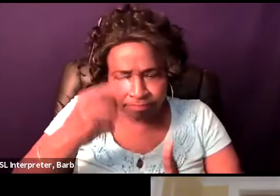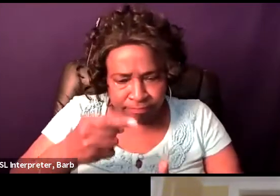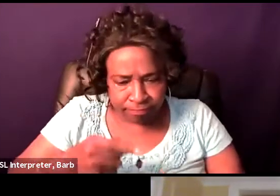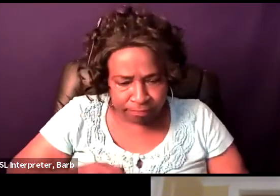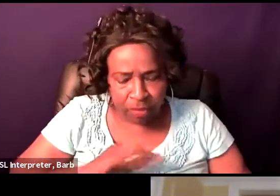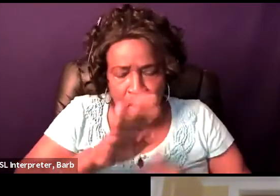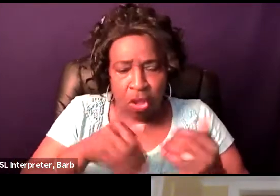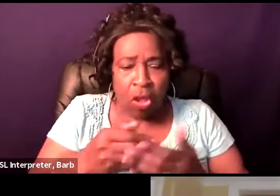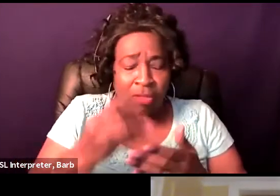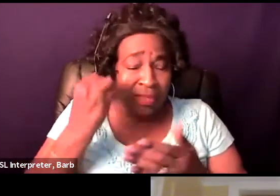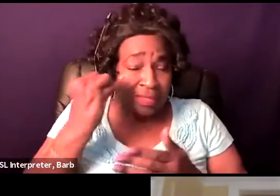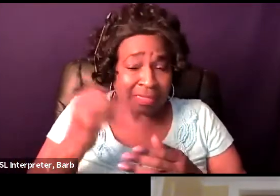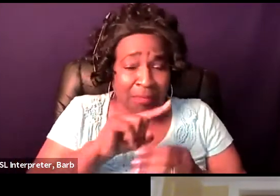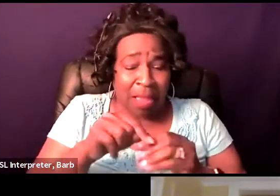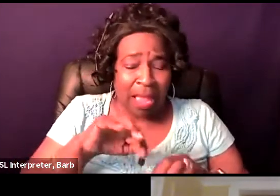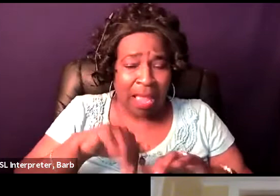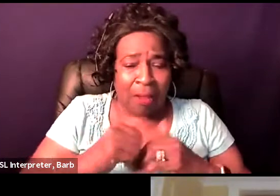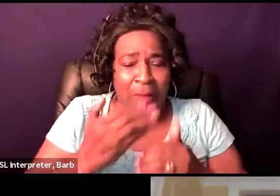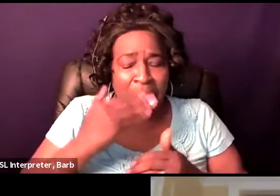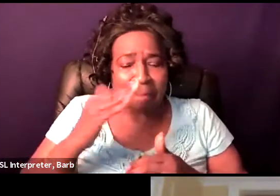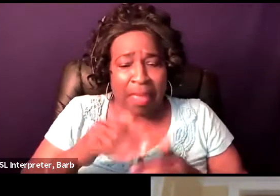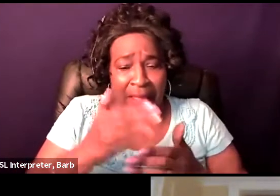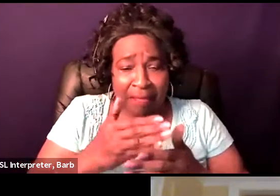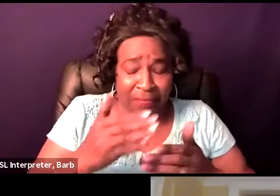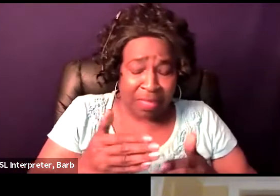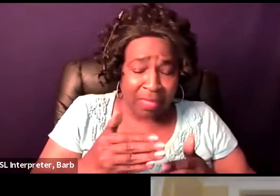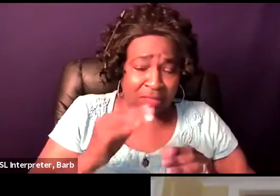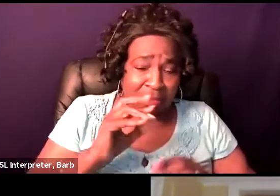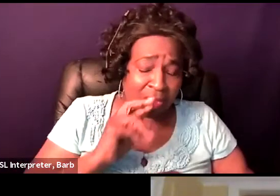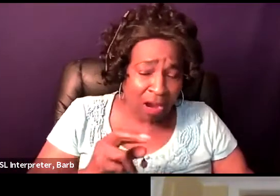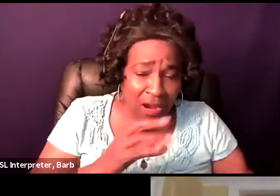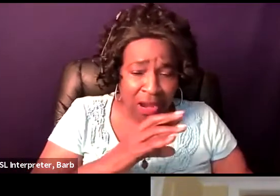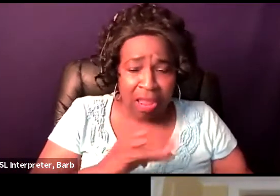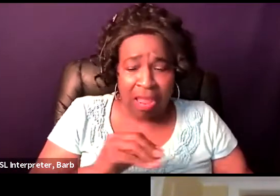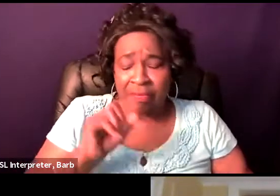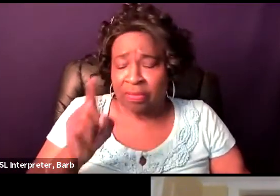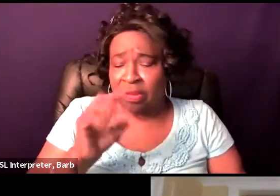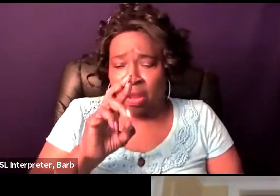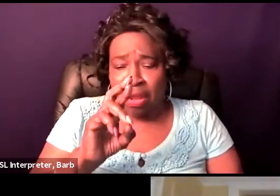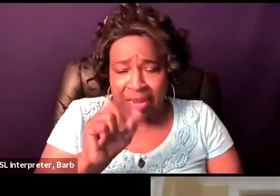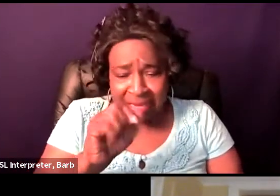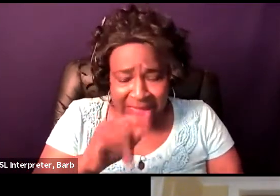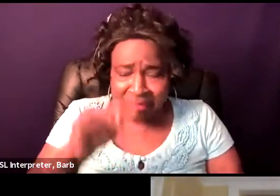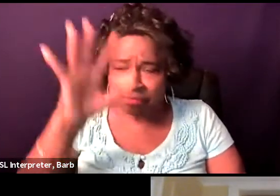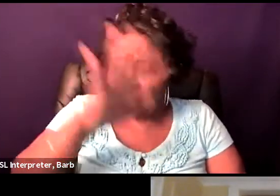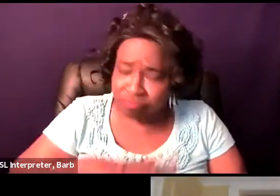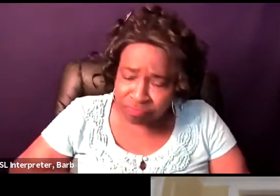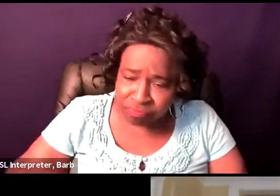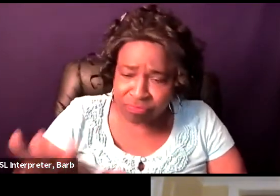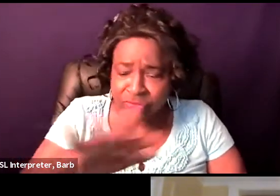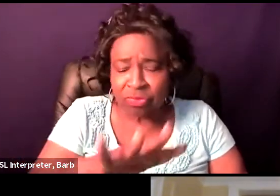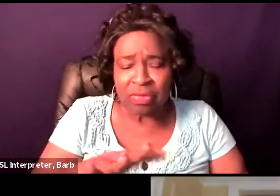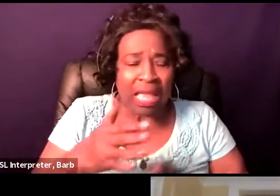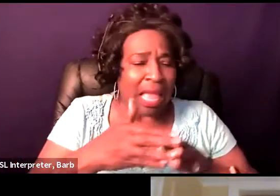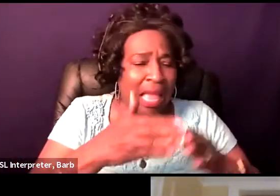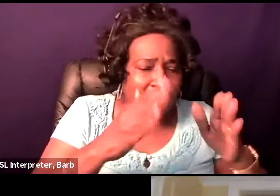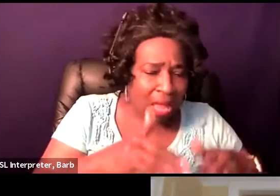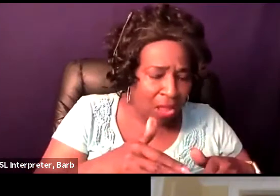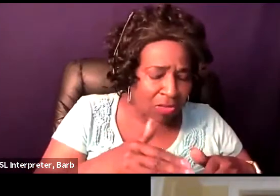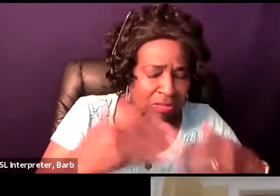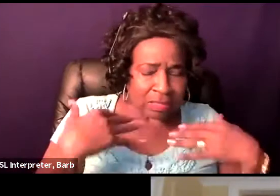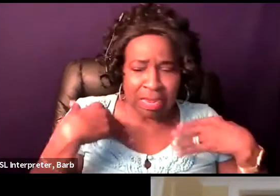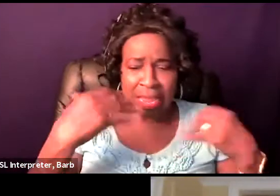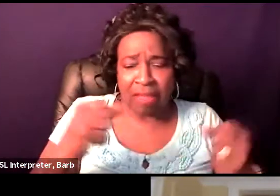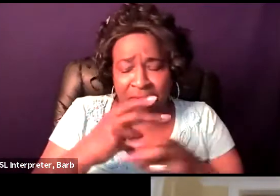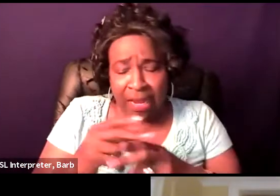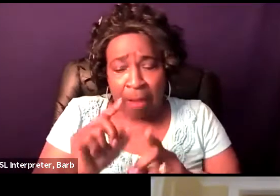bad things are. You can look at white supremacy in every corner of our world, from housing to healthcare, et cetera. But as a